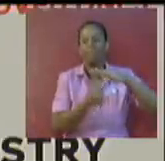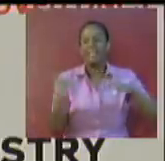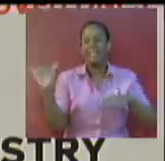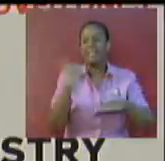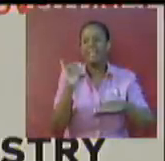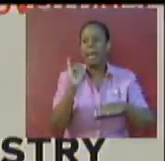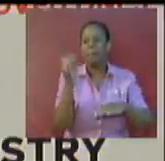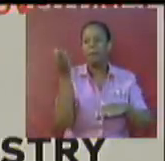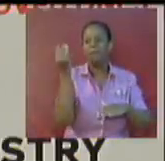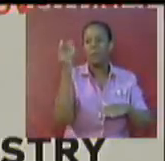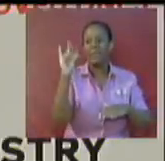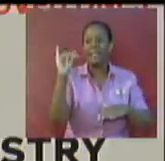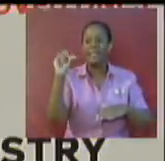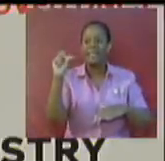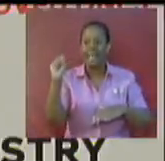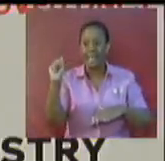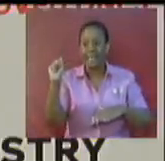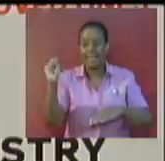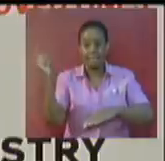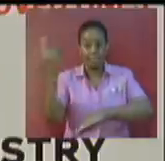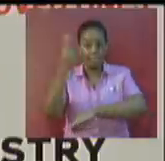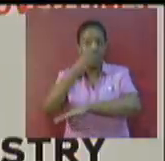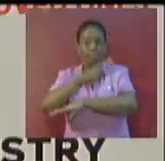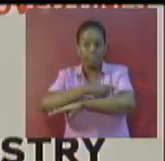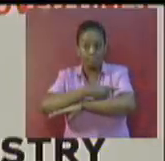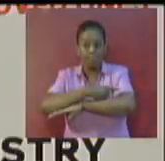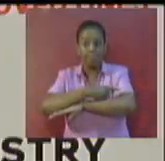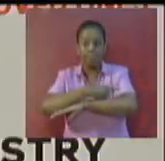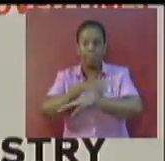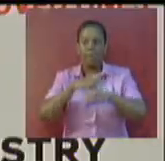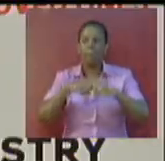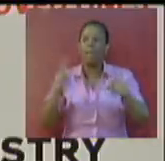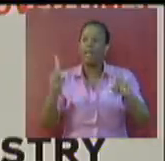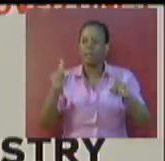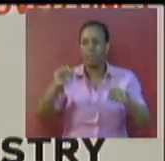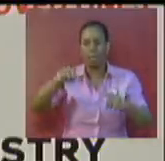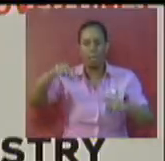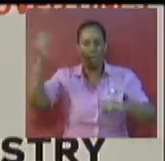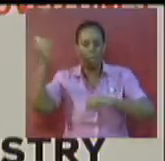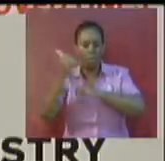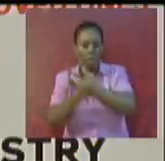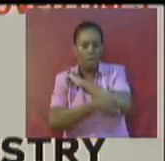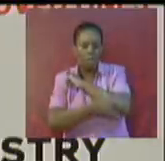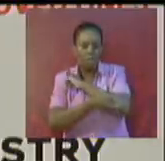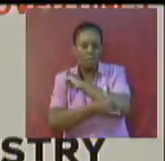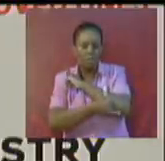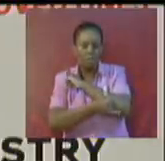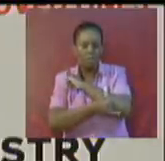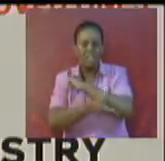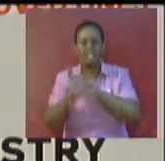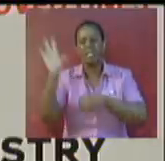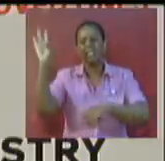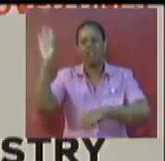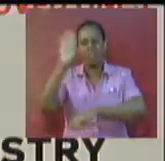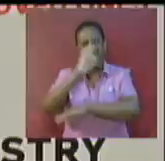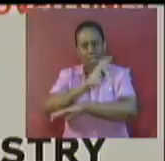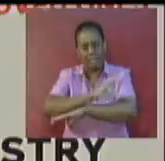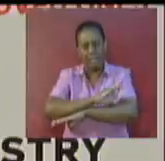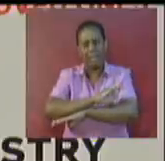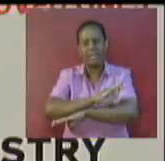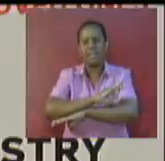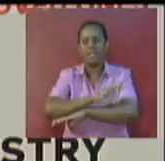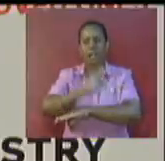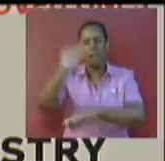the other countries for now. We are, of course, looking at the day 6 to see who are positive, and those will be sent, as you know,